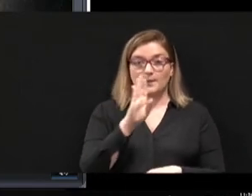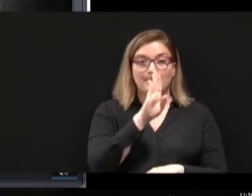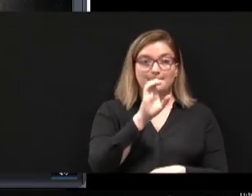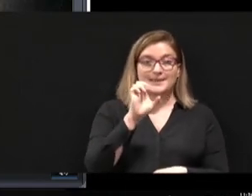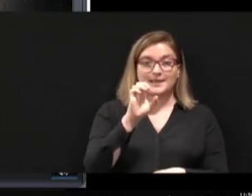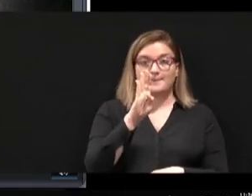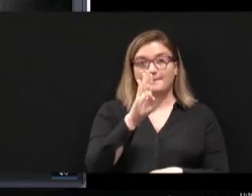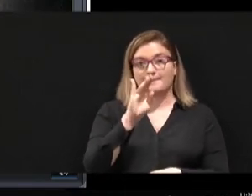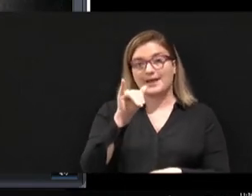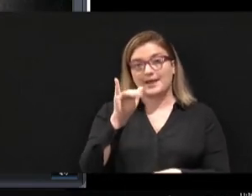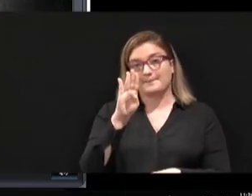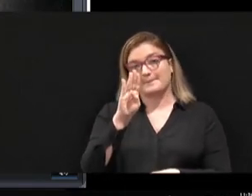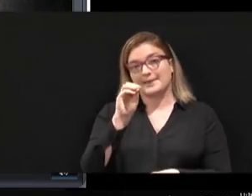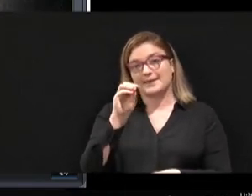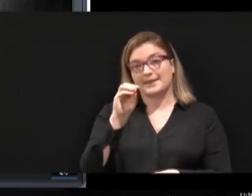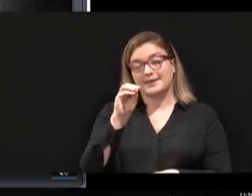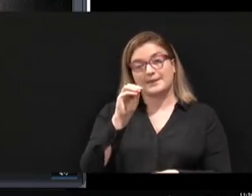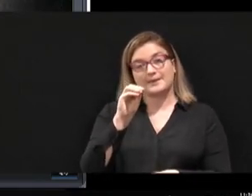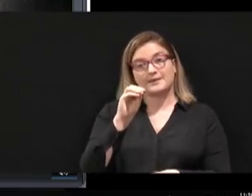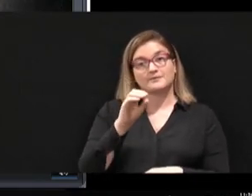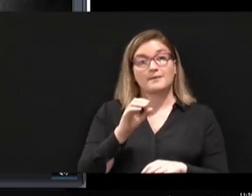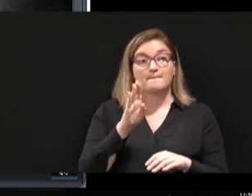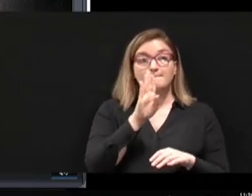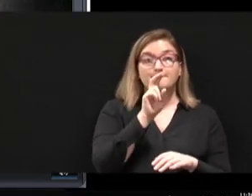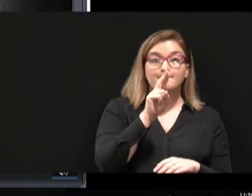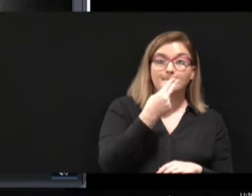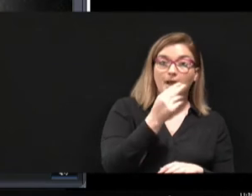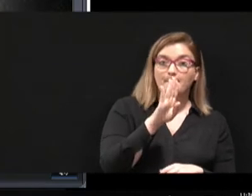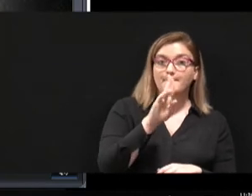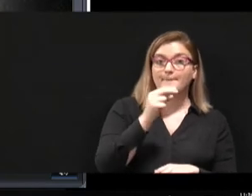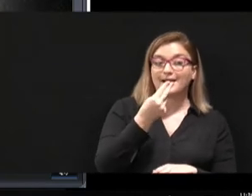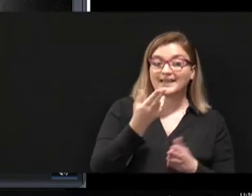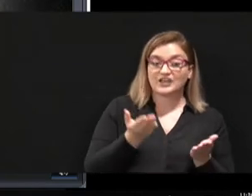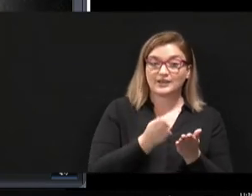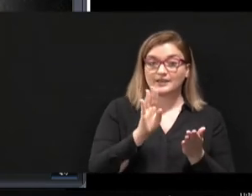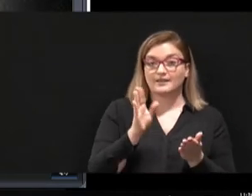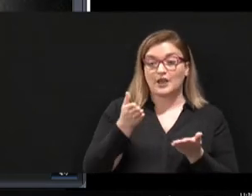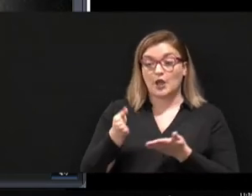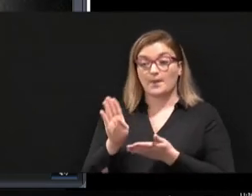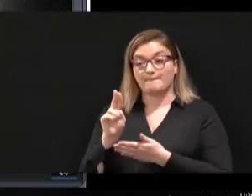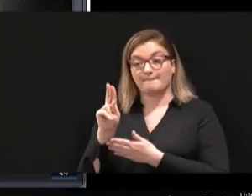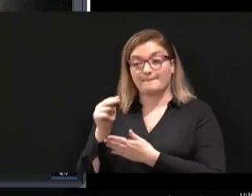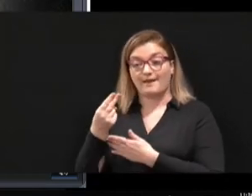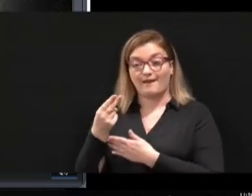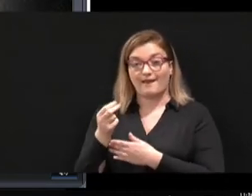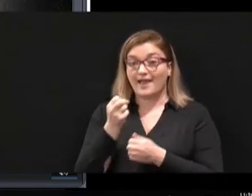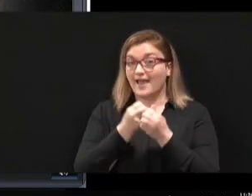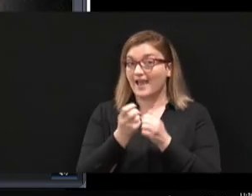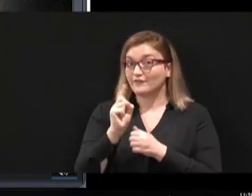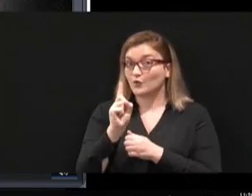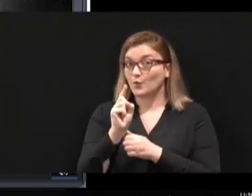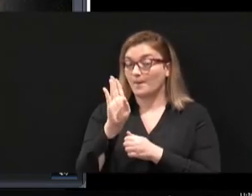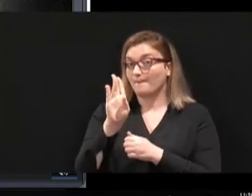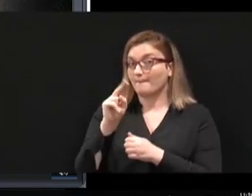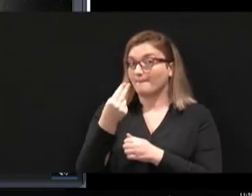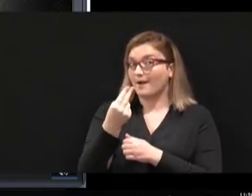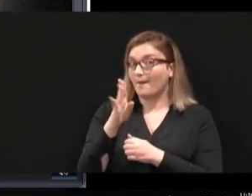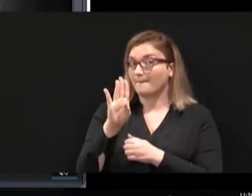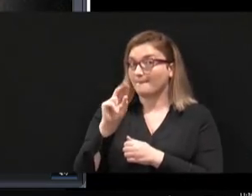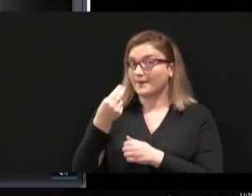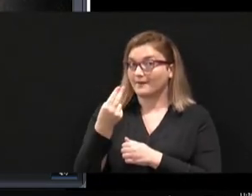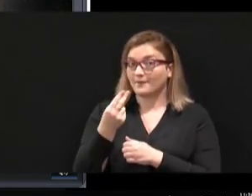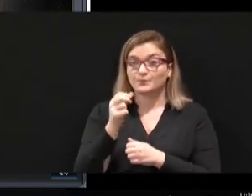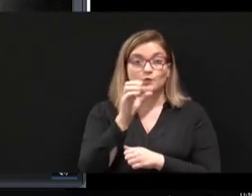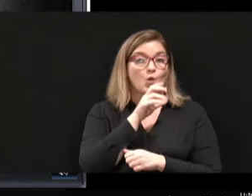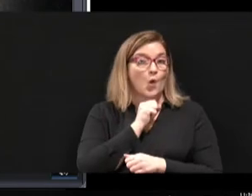b-by-b-by-bo, with a b-b here and a b-b there, here a b, there a b, everywhere a b-b. Old MacDonald had a